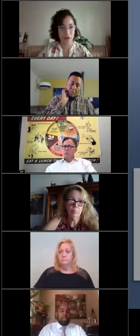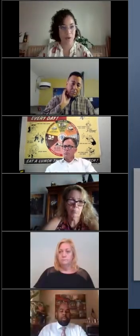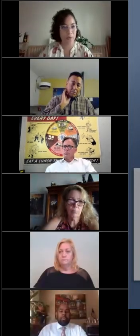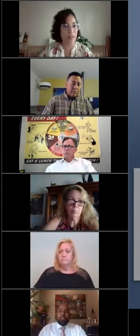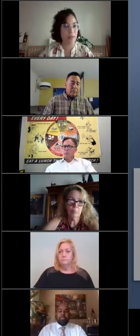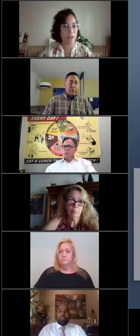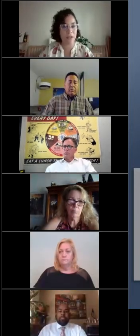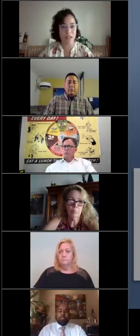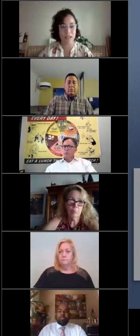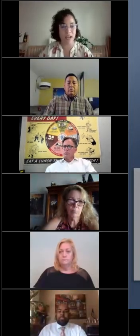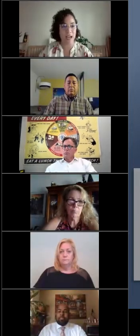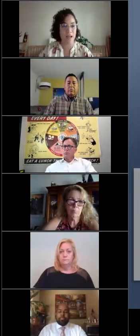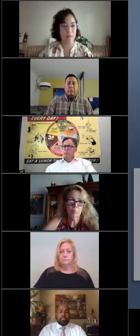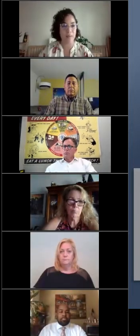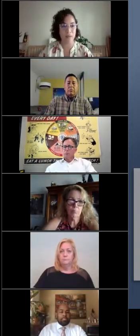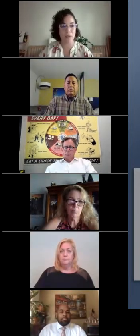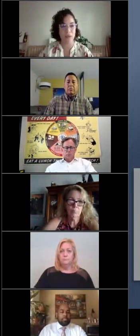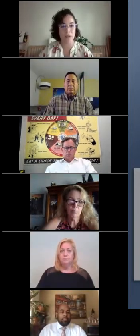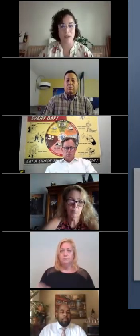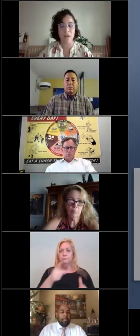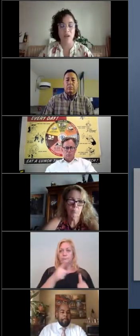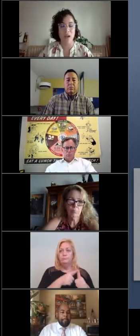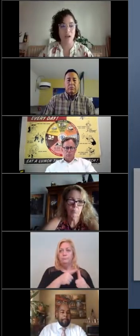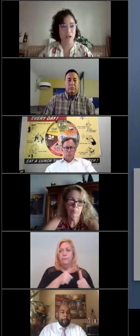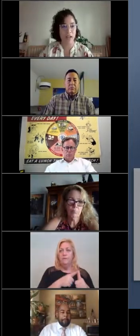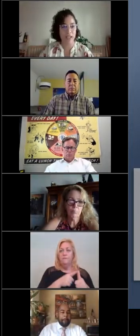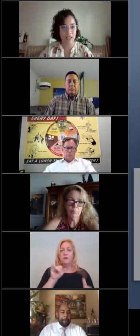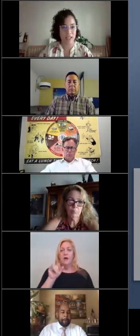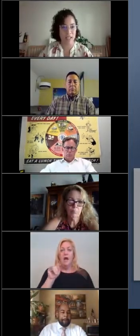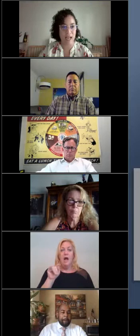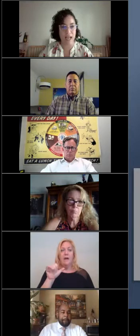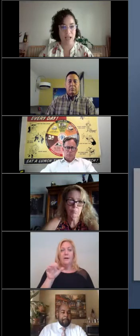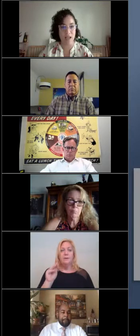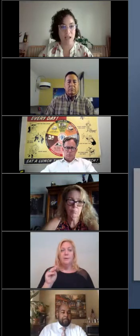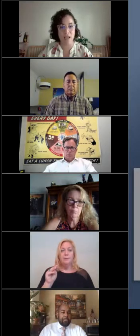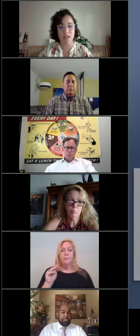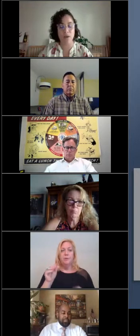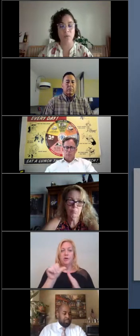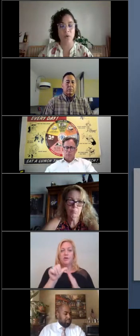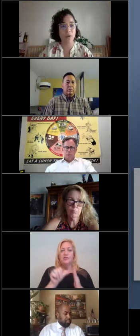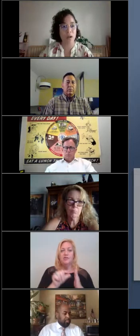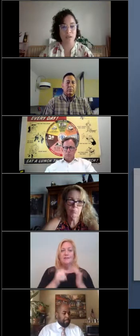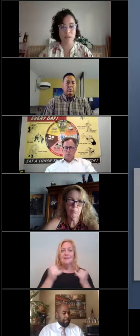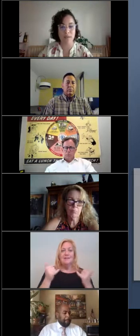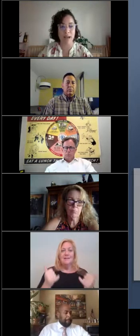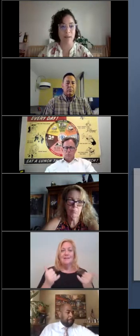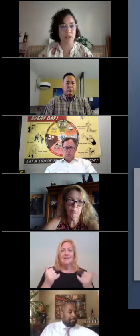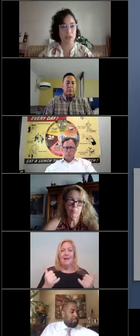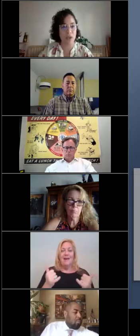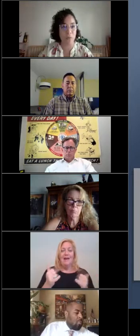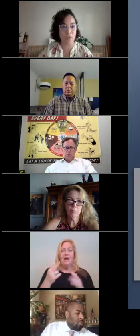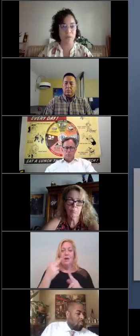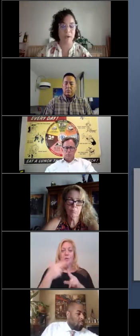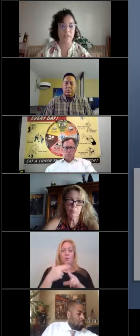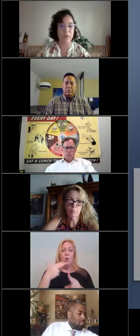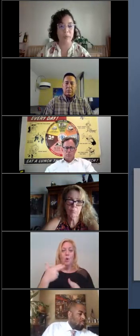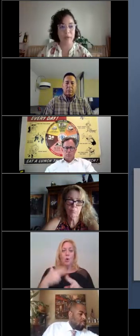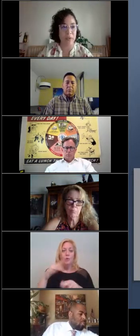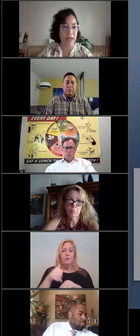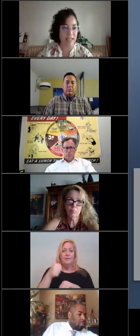Okay, so the first item on our agenda today is a roll call to establish